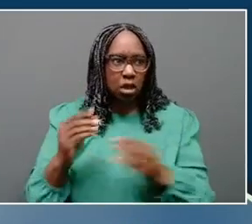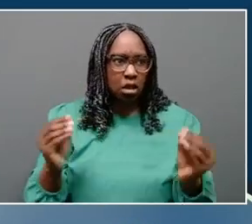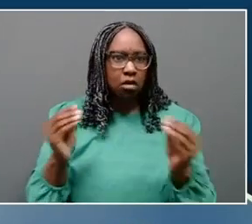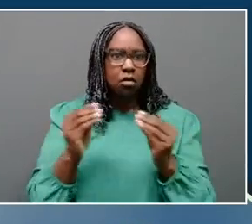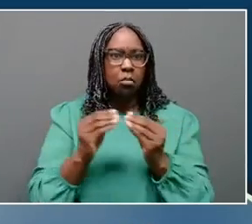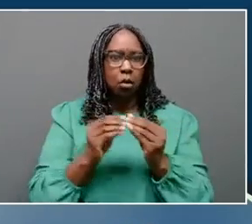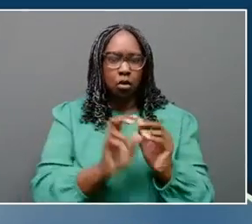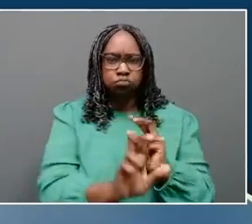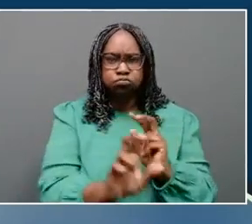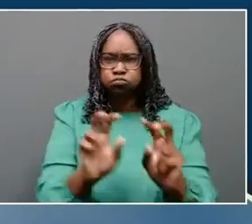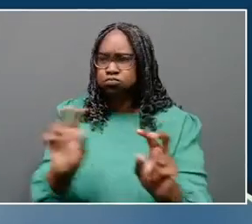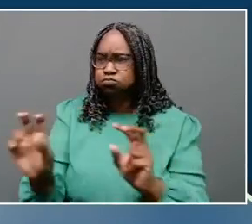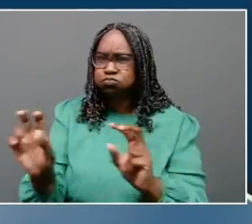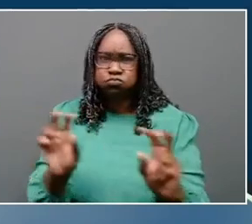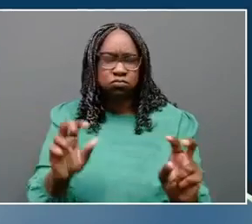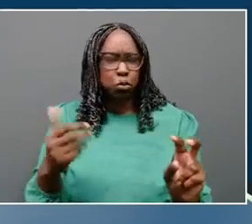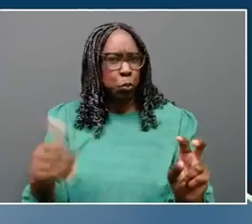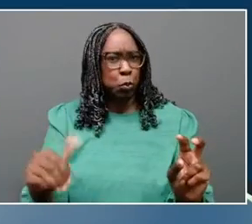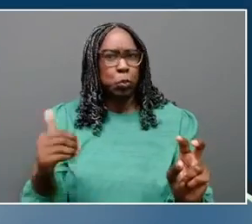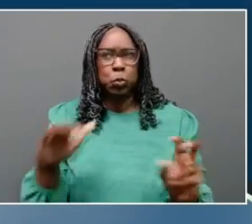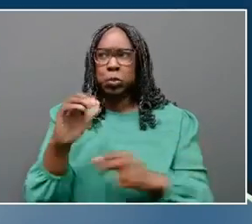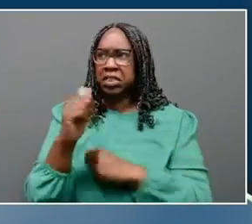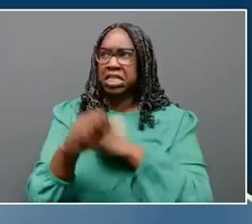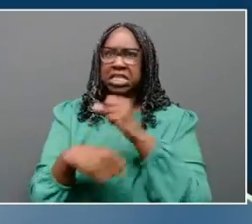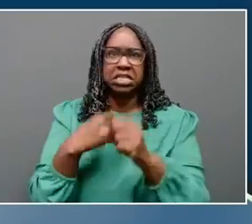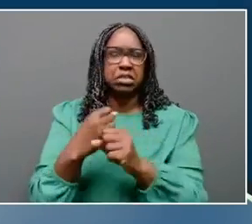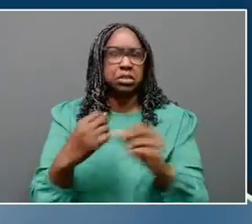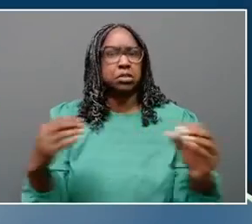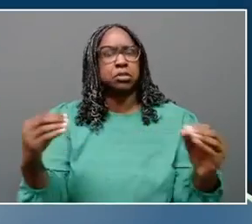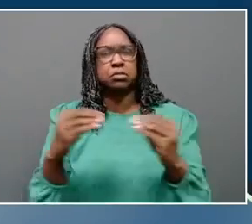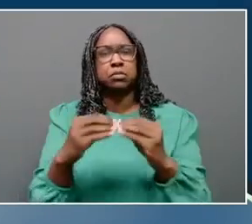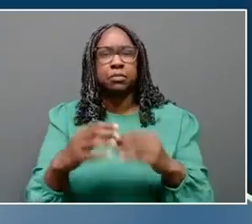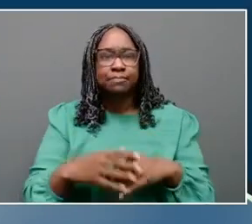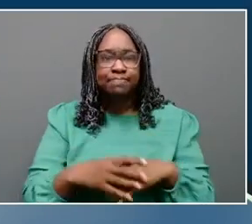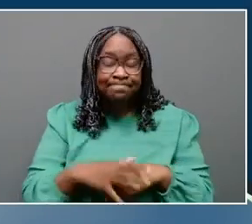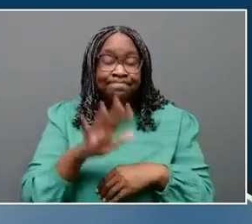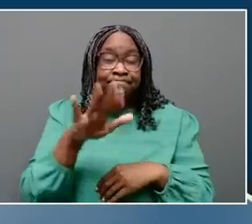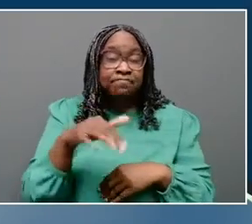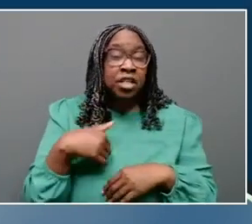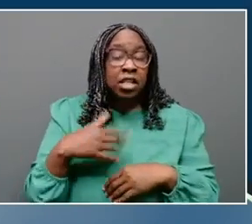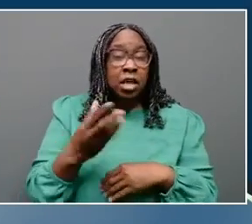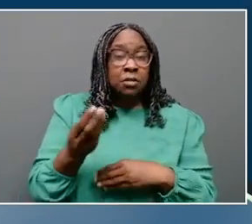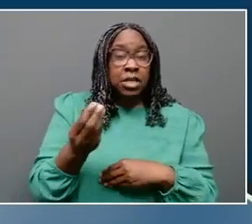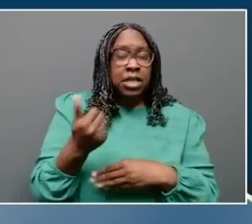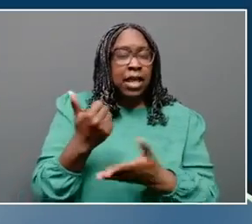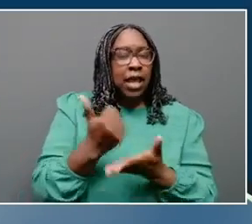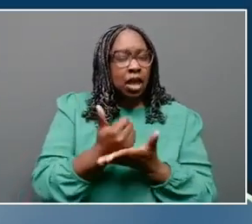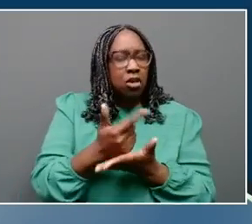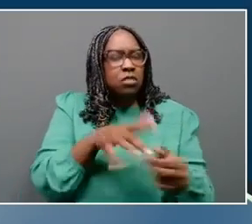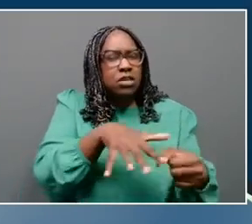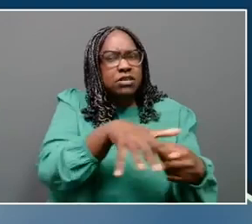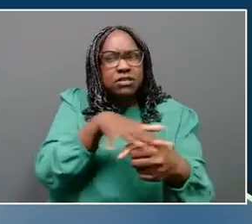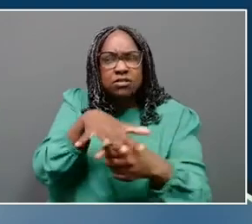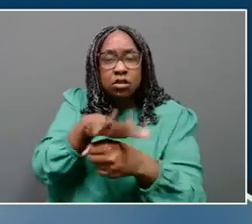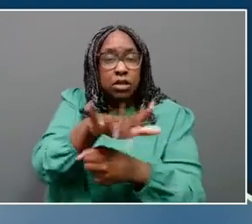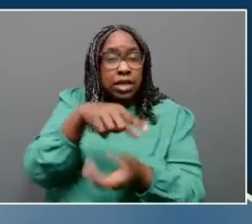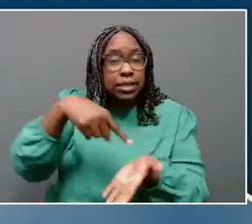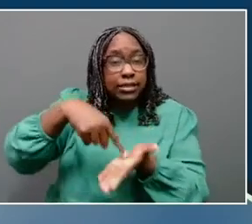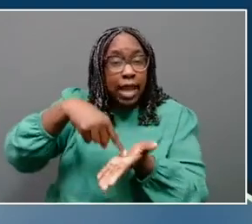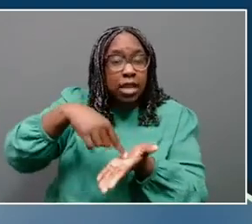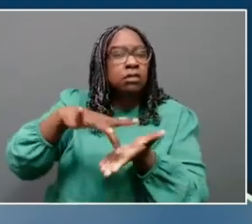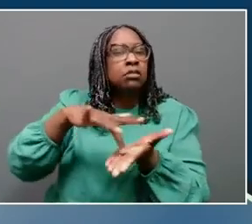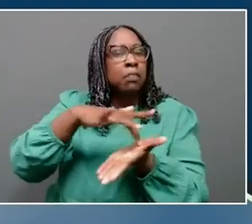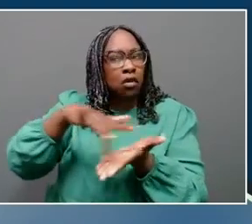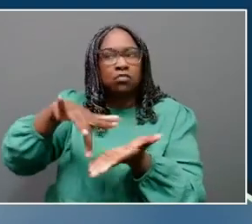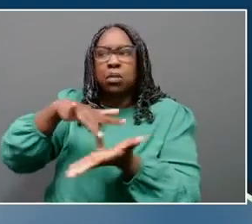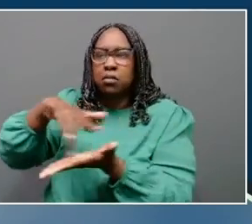these counties in a decade. These dollars help local governments pay off debts, improve critical infrastructure, expand